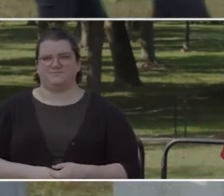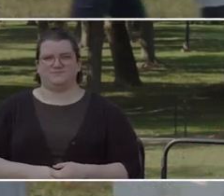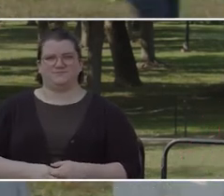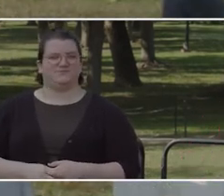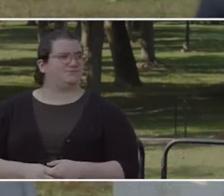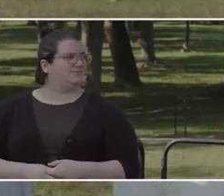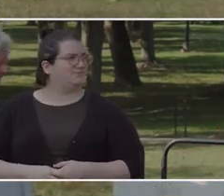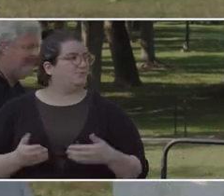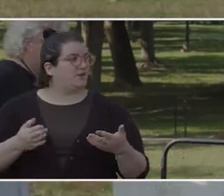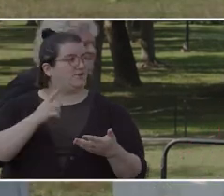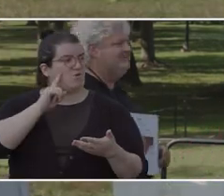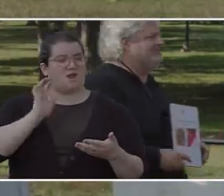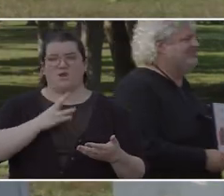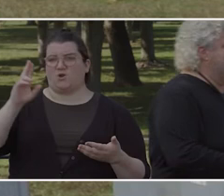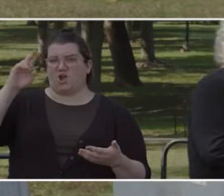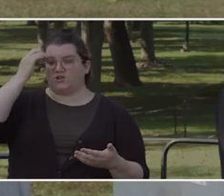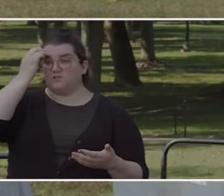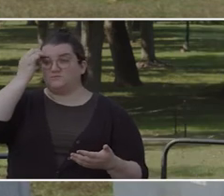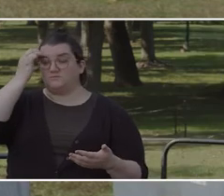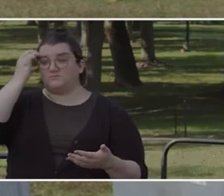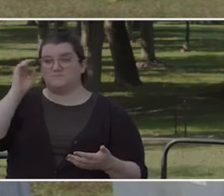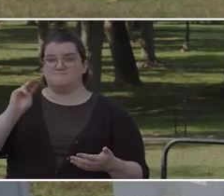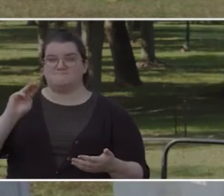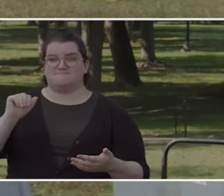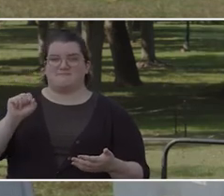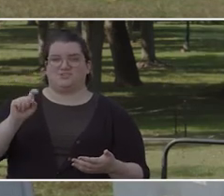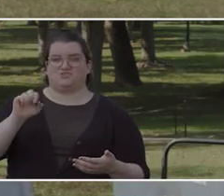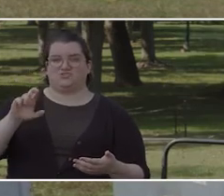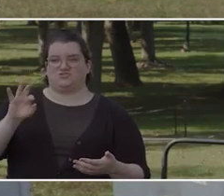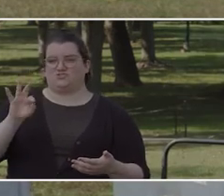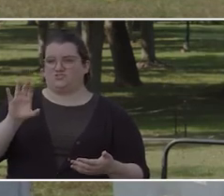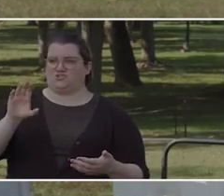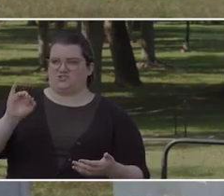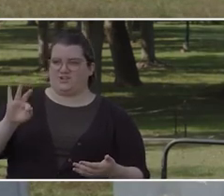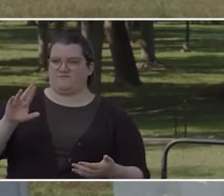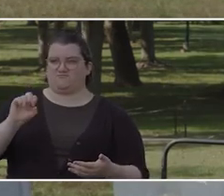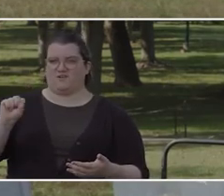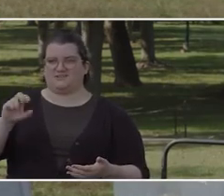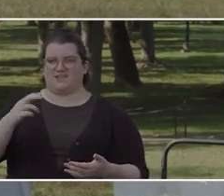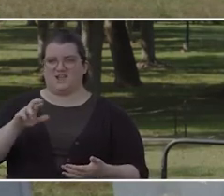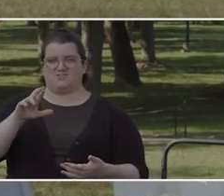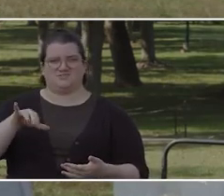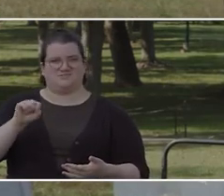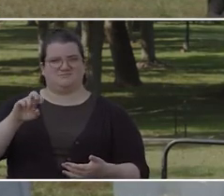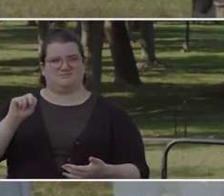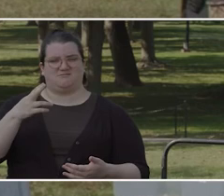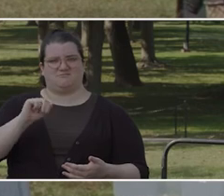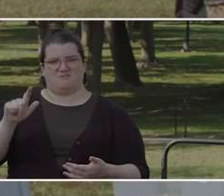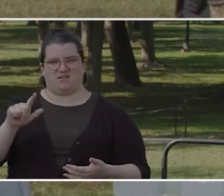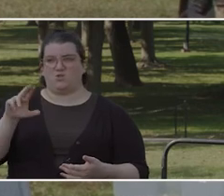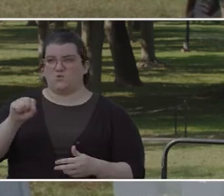68. We're here for our uncle, Master Chief Ross Harrison Hall, U.S. Navy, a beloved